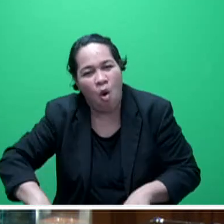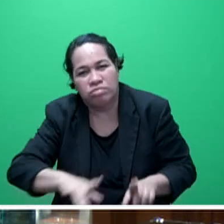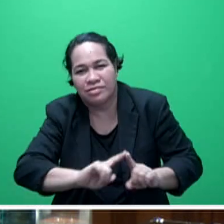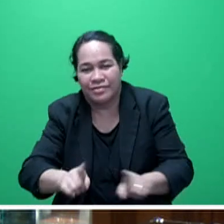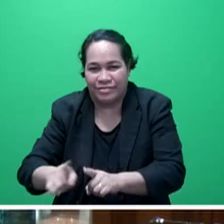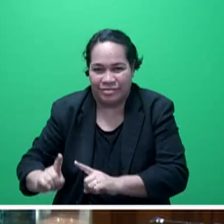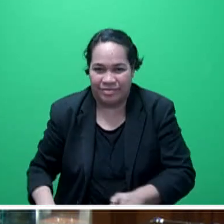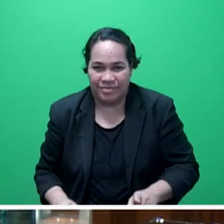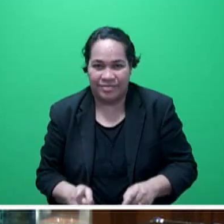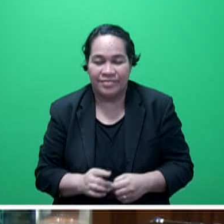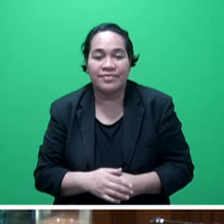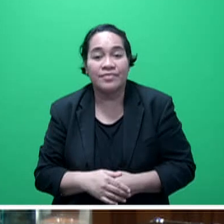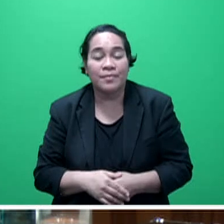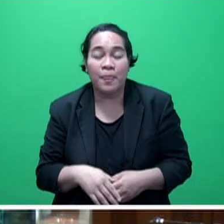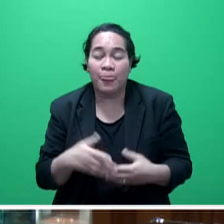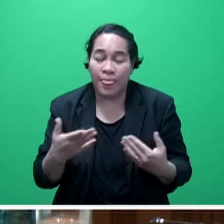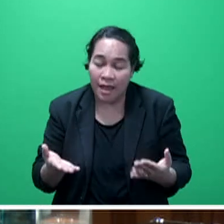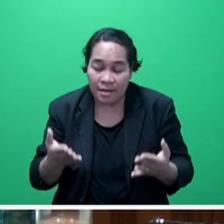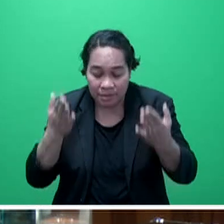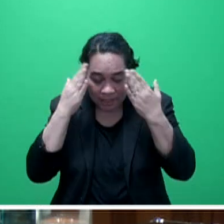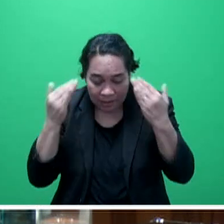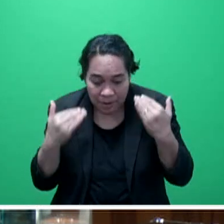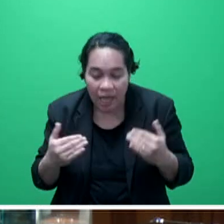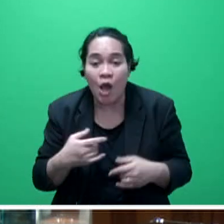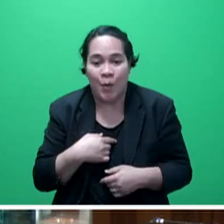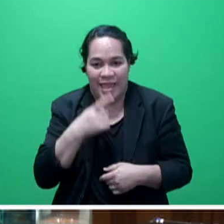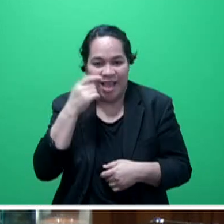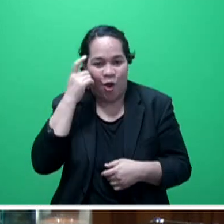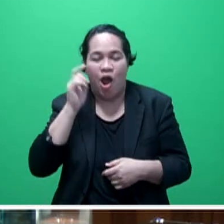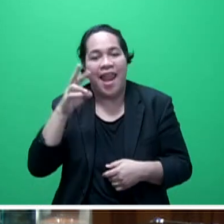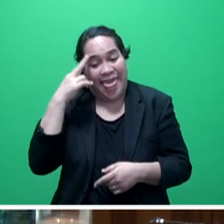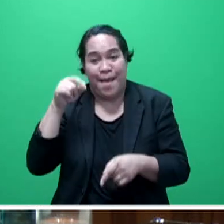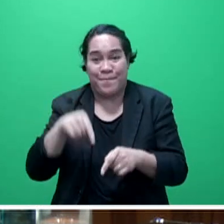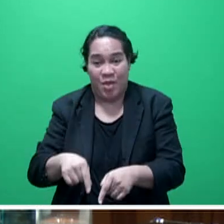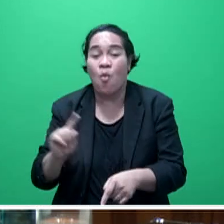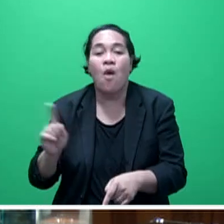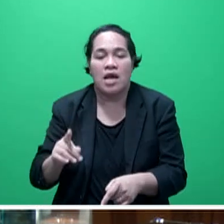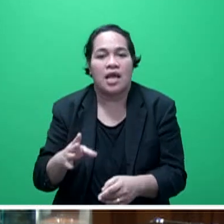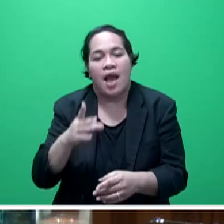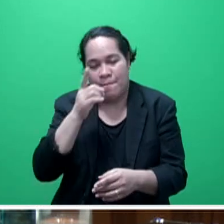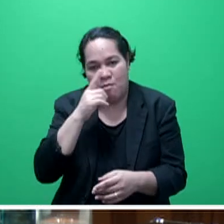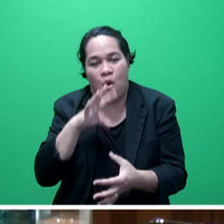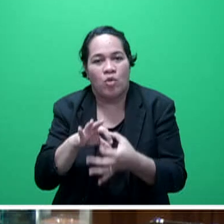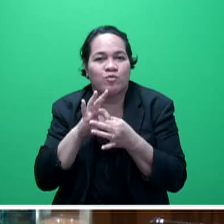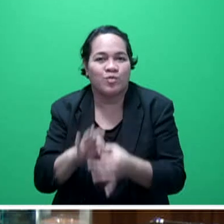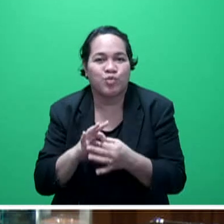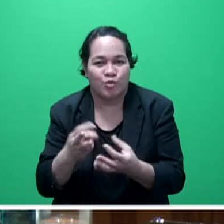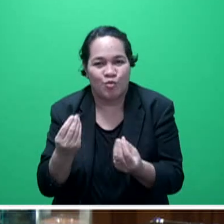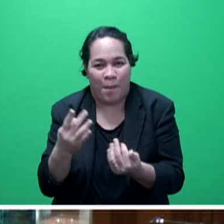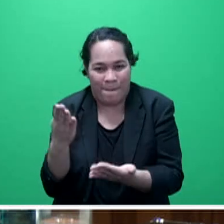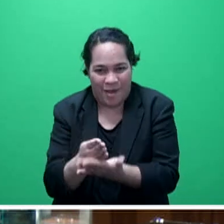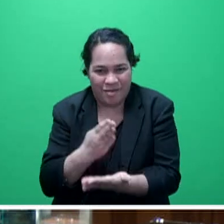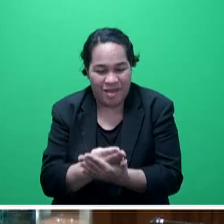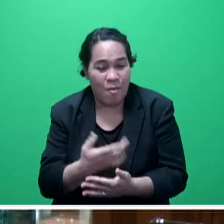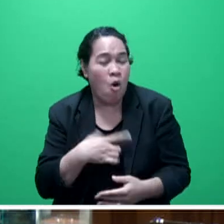storm. Mr. Speaker, sir, we could call it the people's budget that has restored hope after